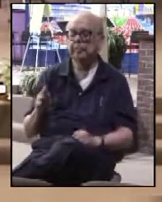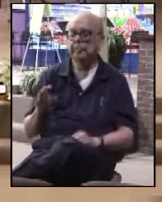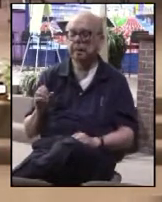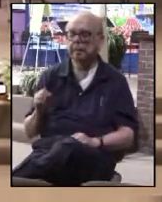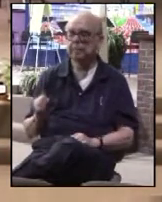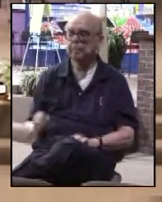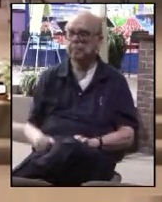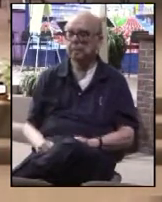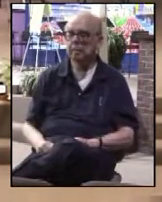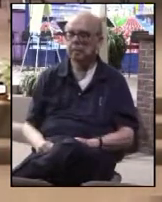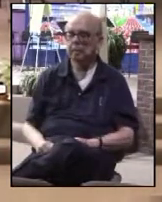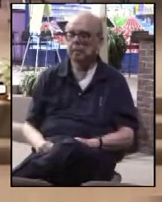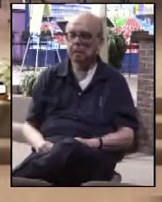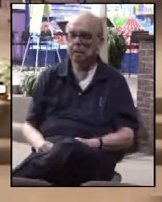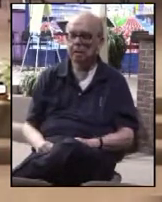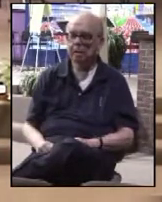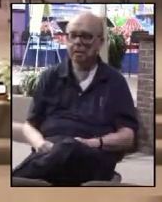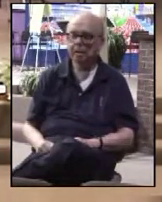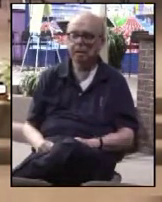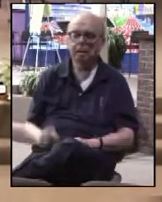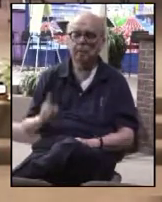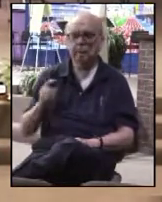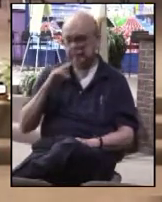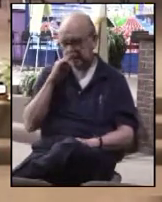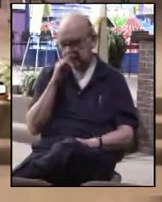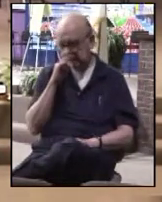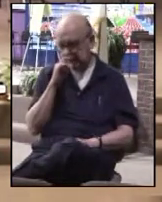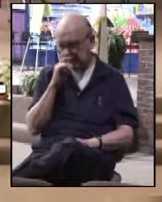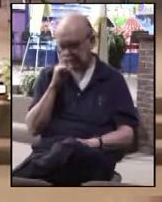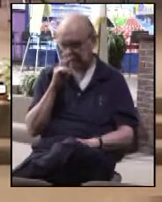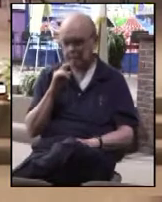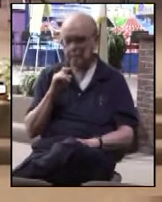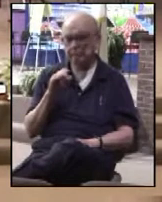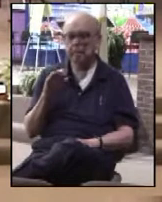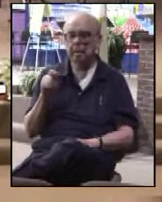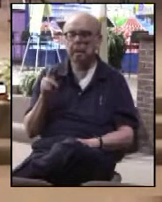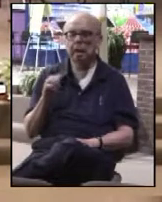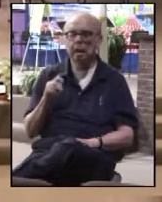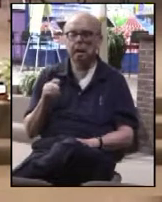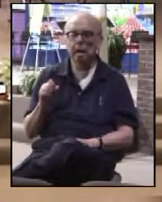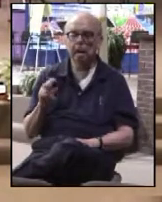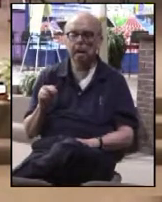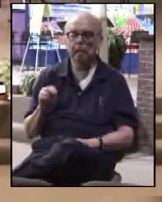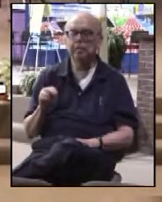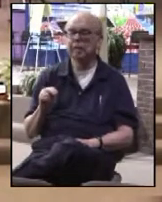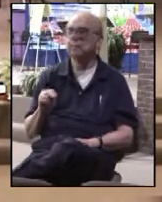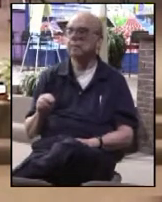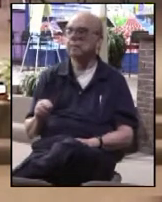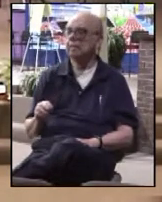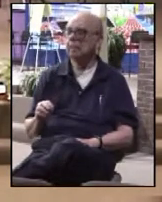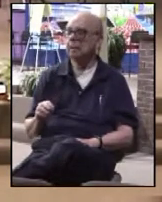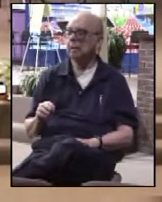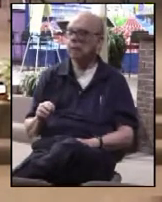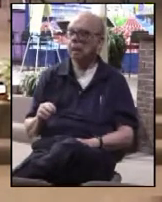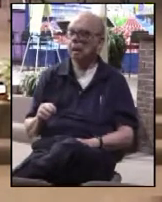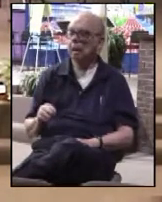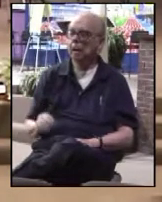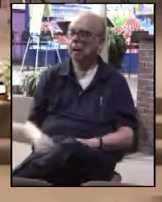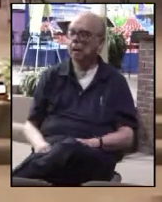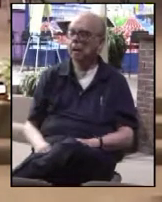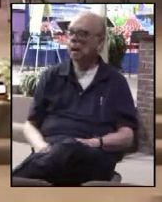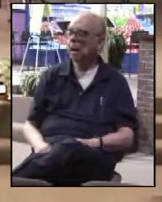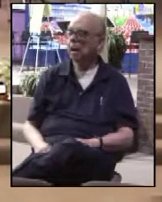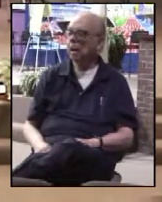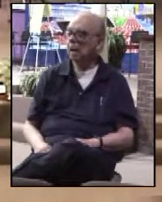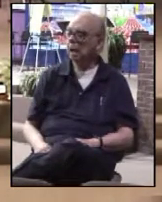they want to but one of them is Jackson we call him Jack Jack which is Jerry Jerry